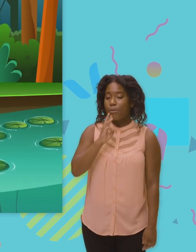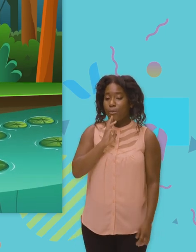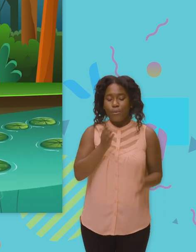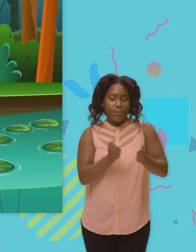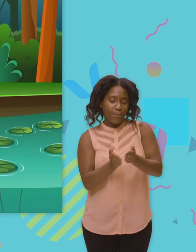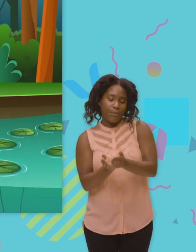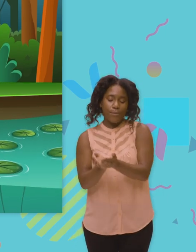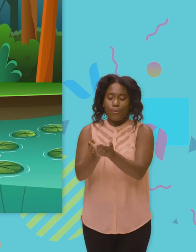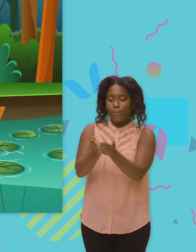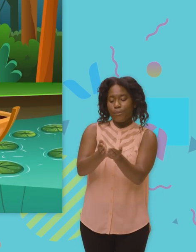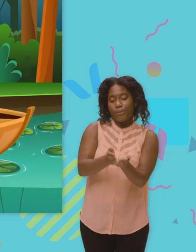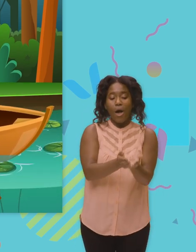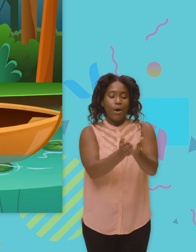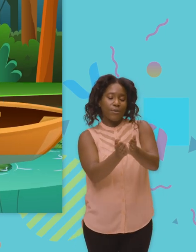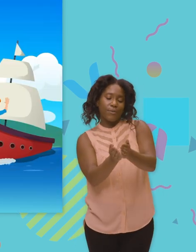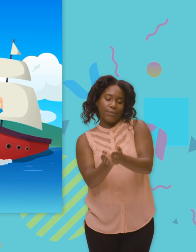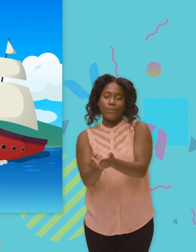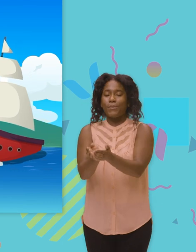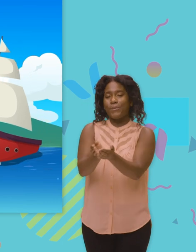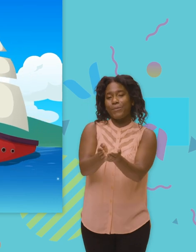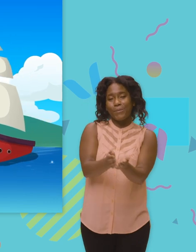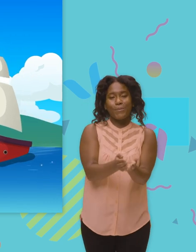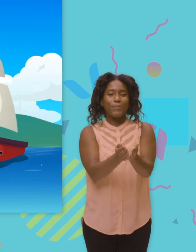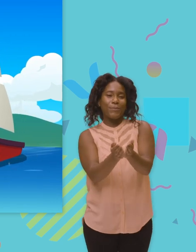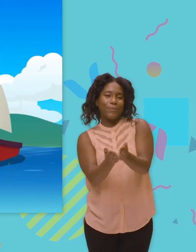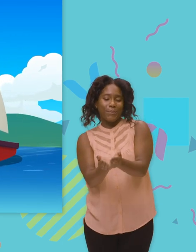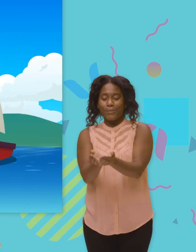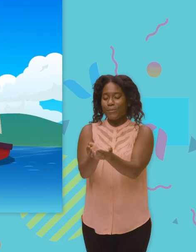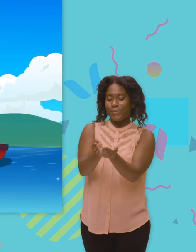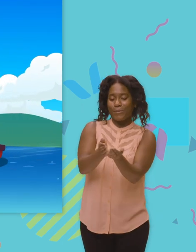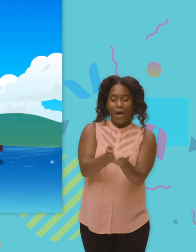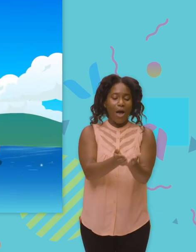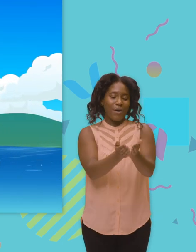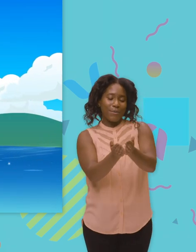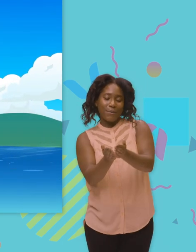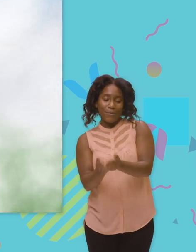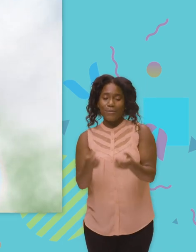Floating down the river, sailing on the sea.